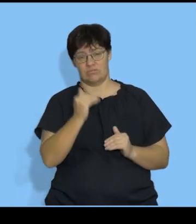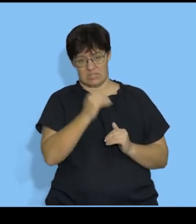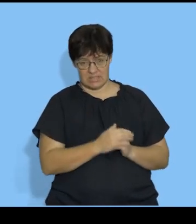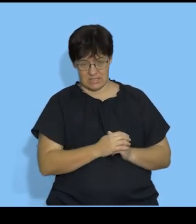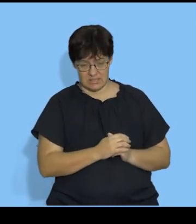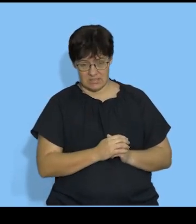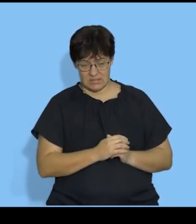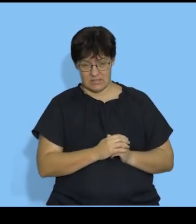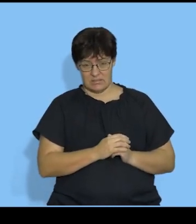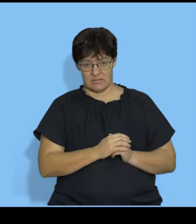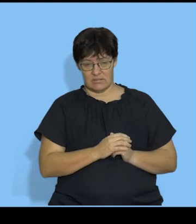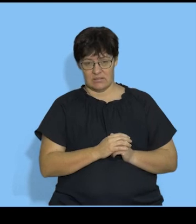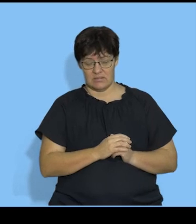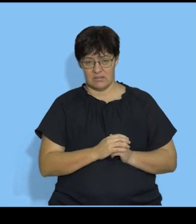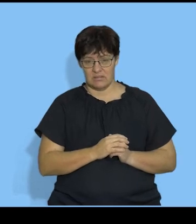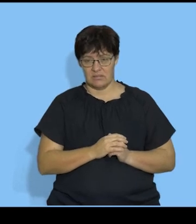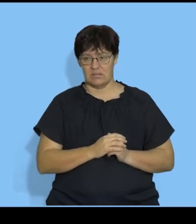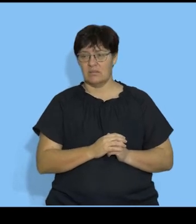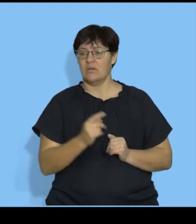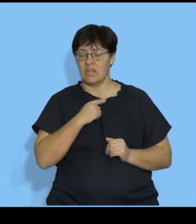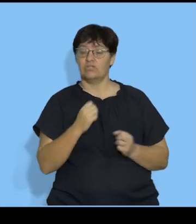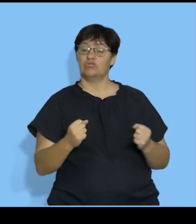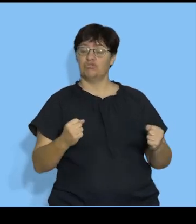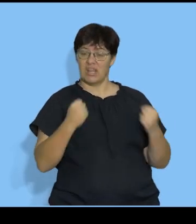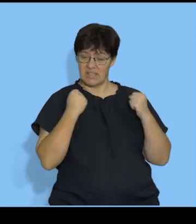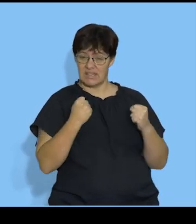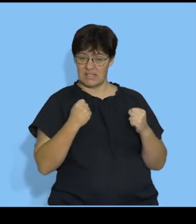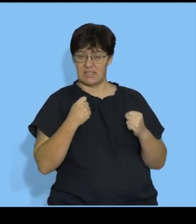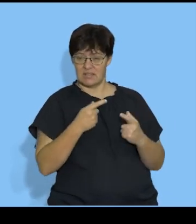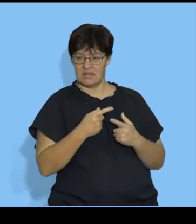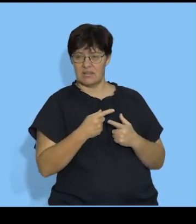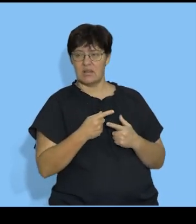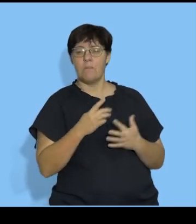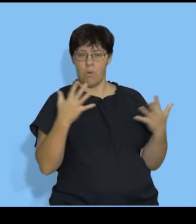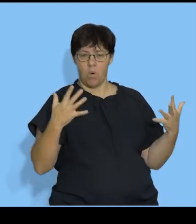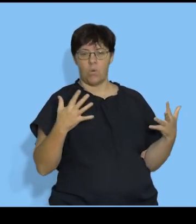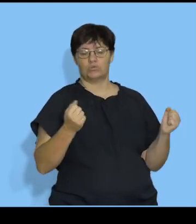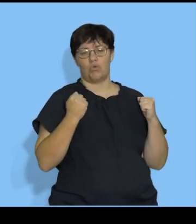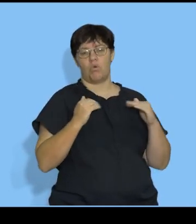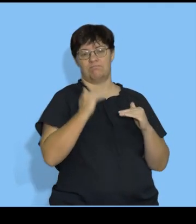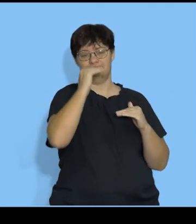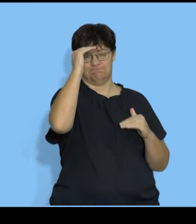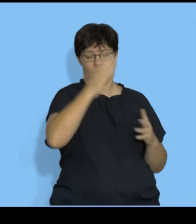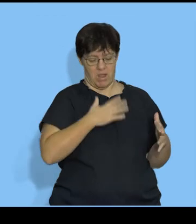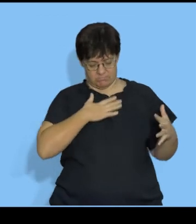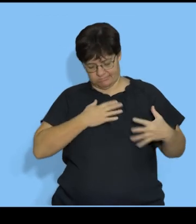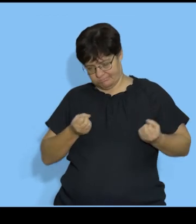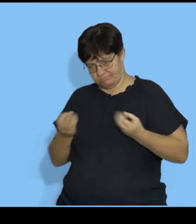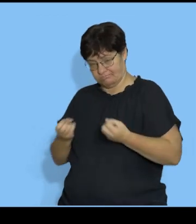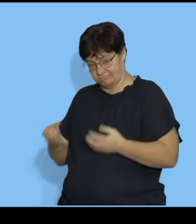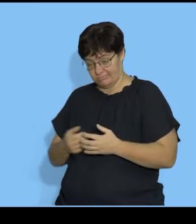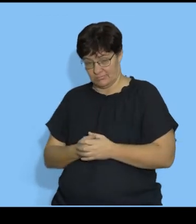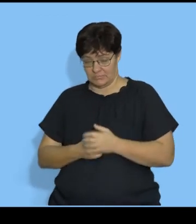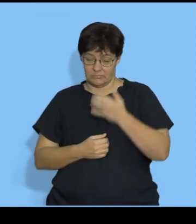back, as you go up, the strength of reducing agent will actually increase, all right? So at the